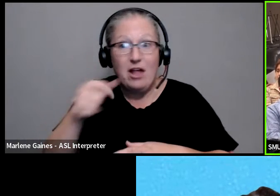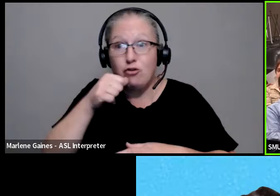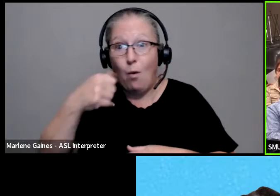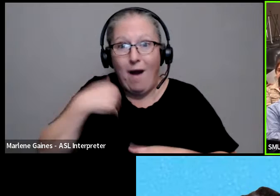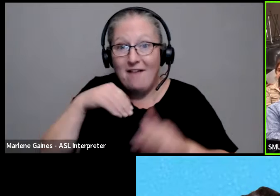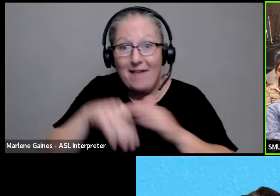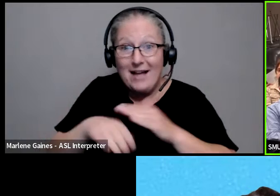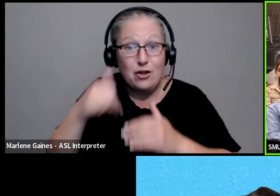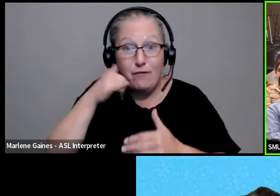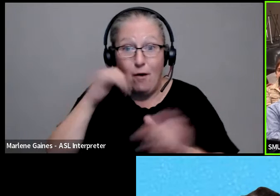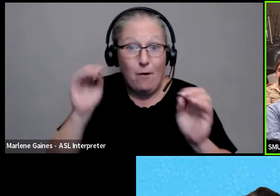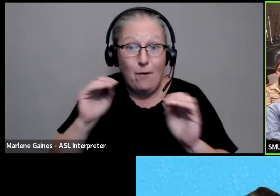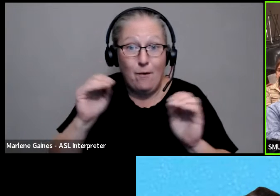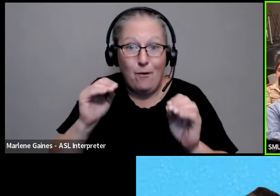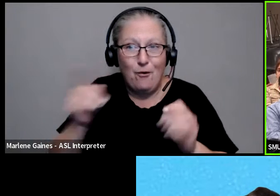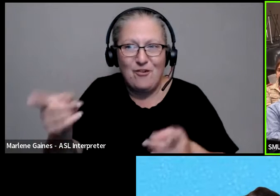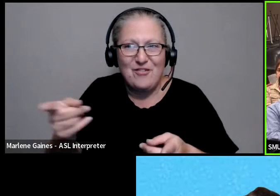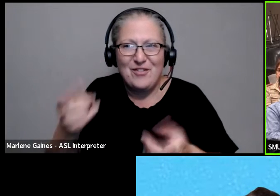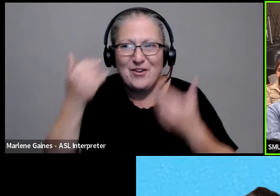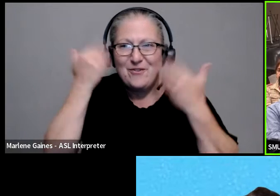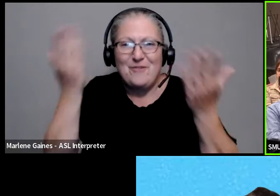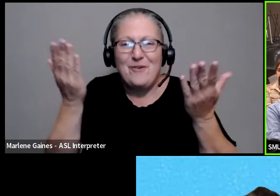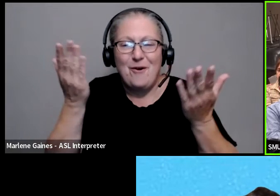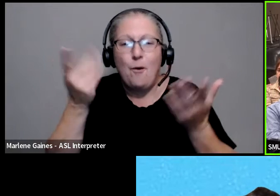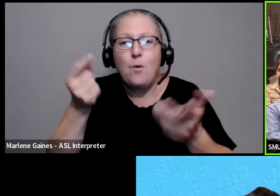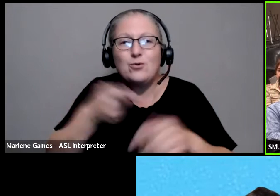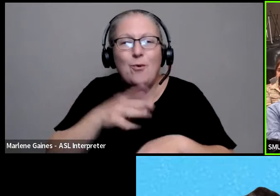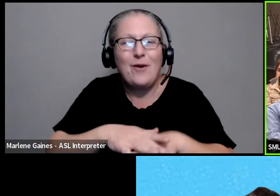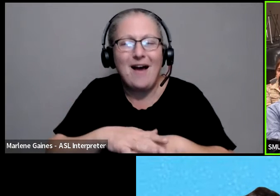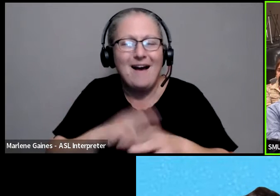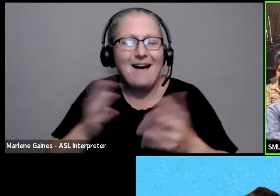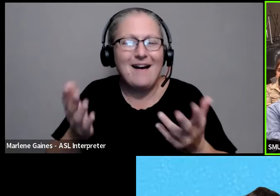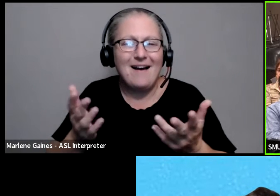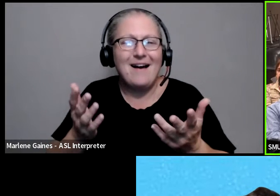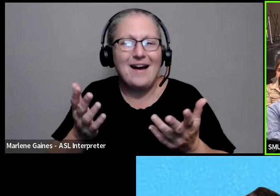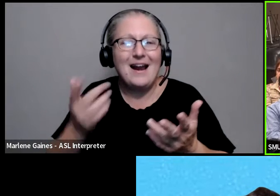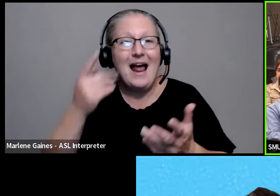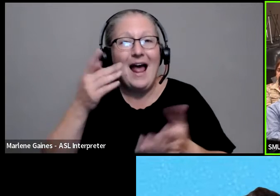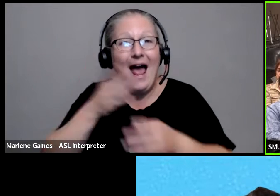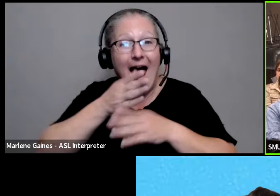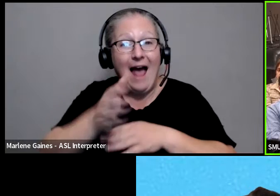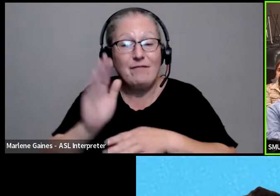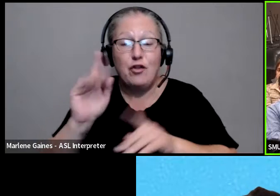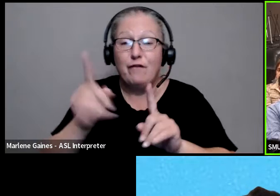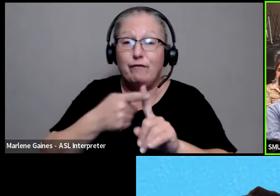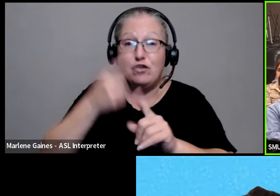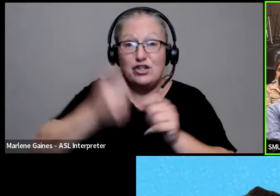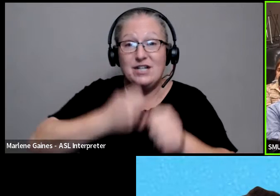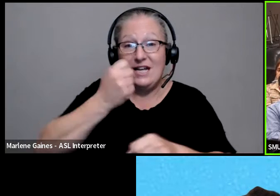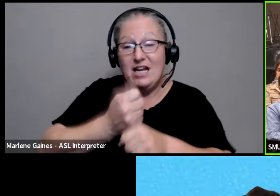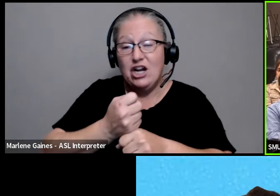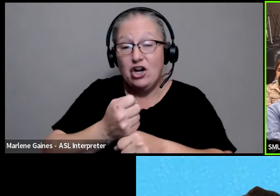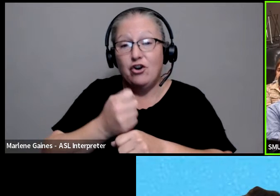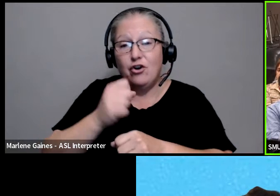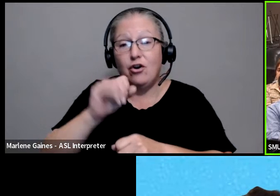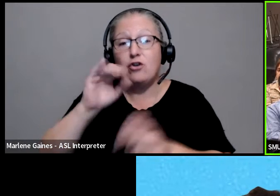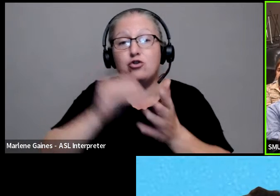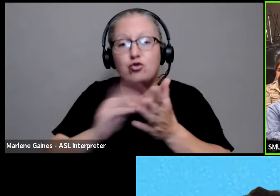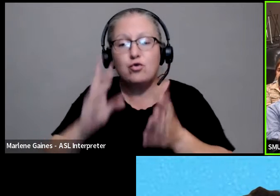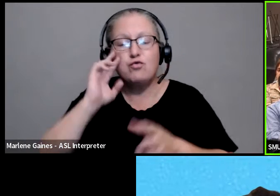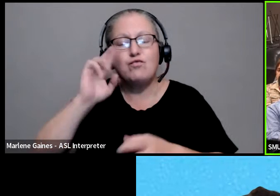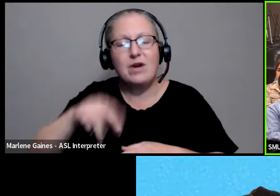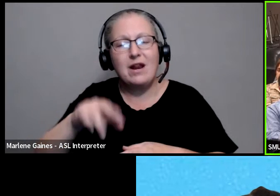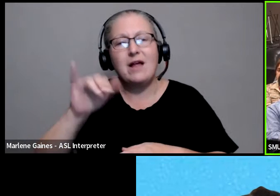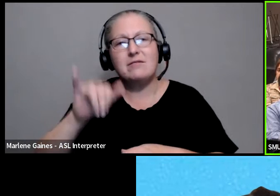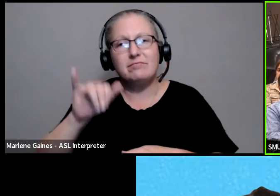access to their phones, they really don't know like what's going on. And I think after our first year of Yonder, students started